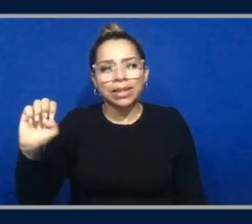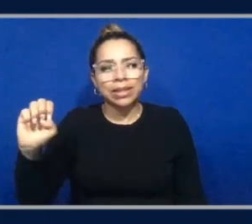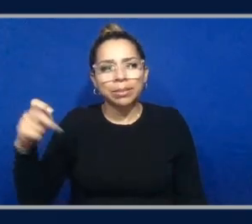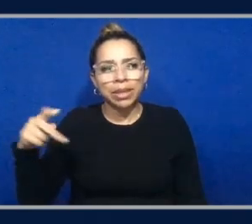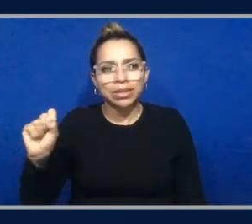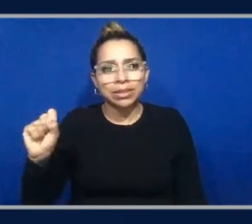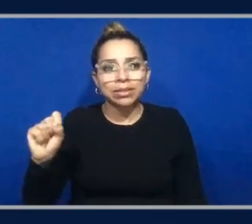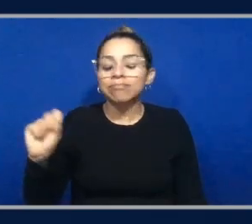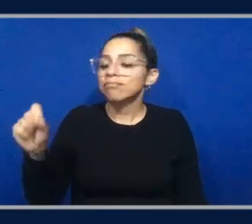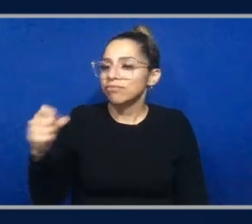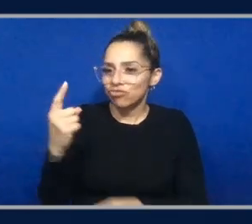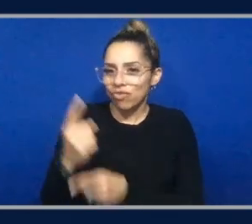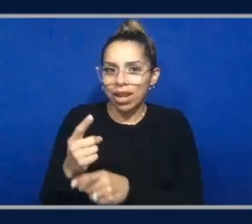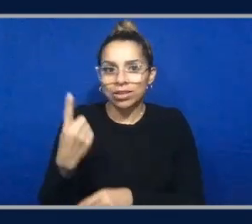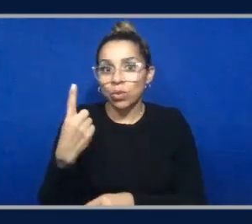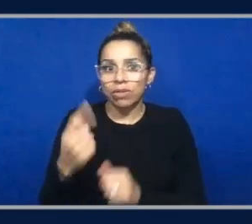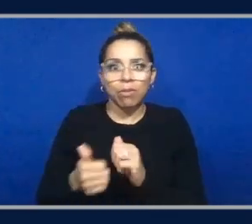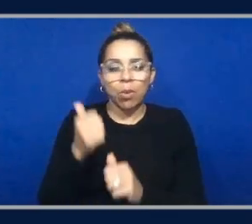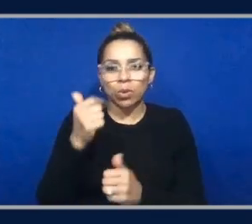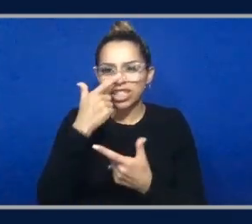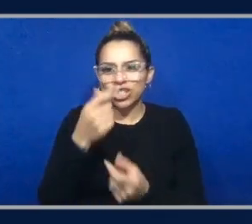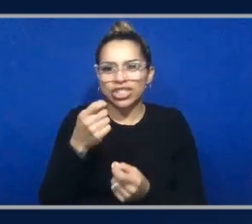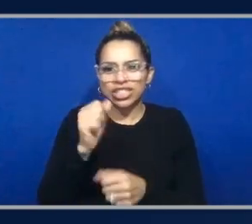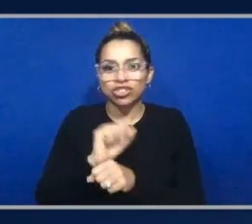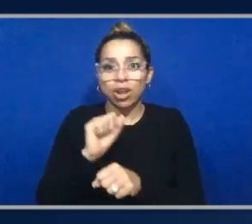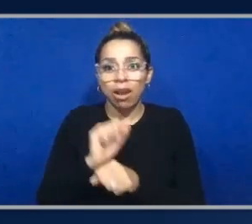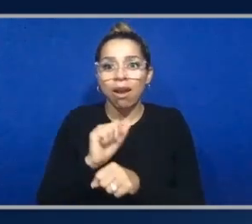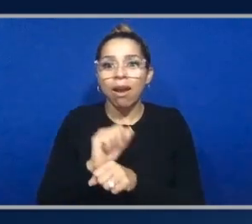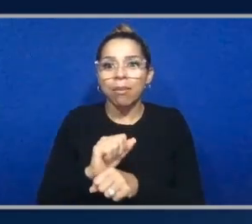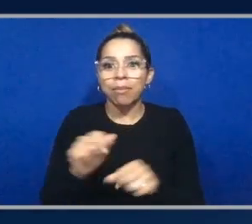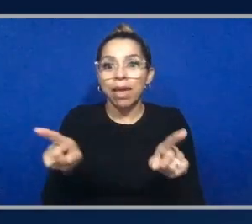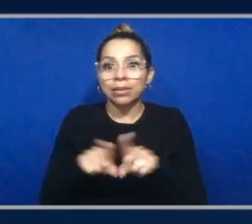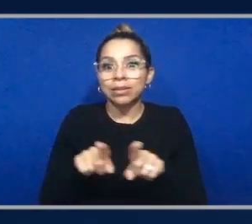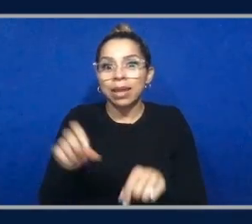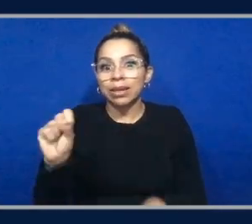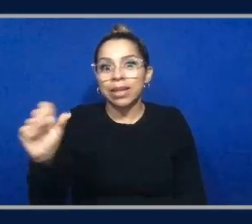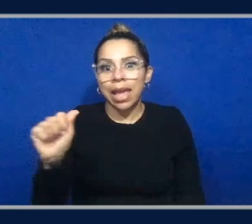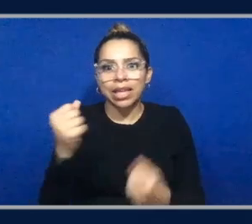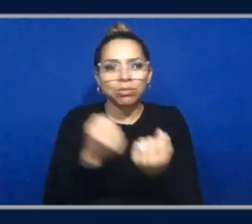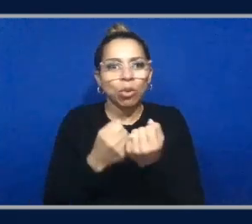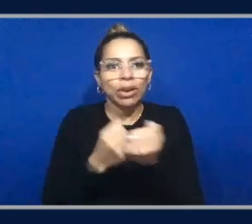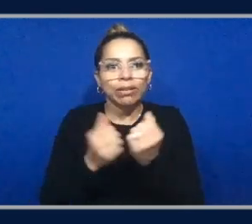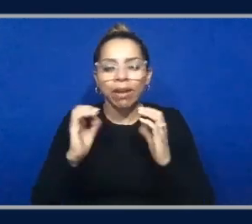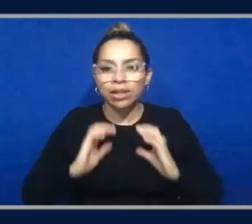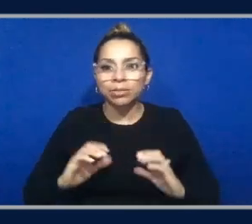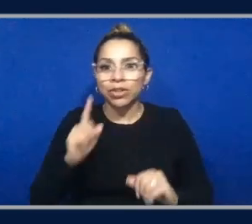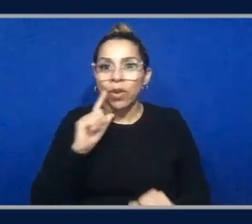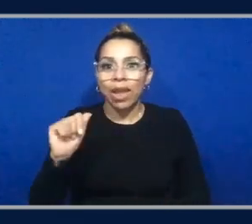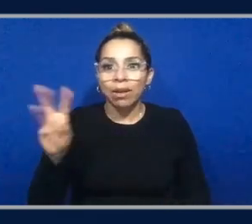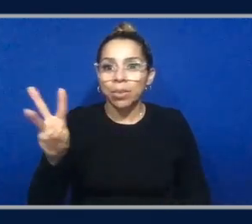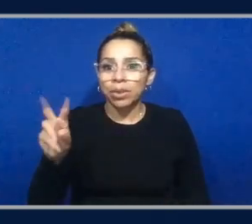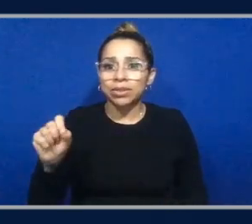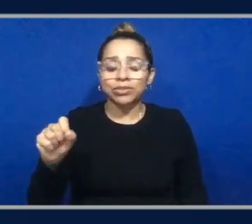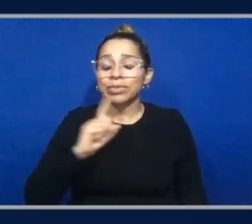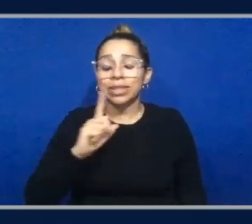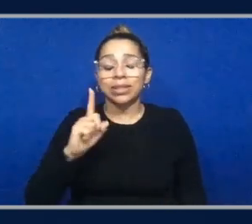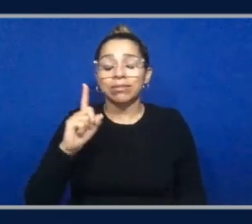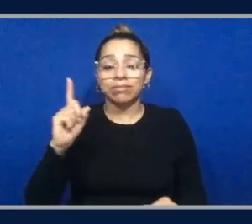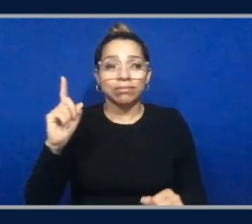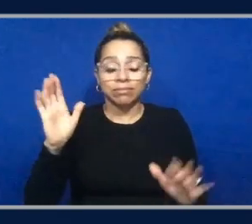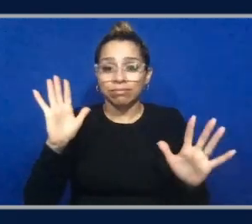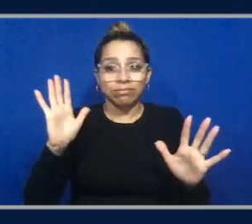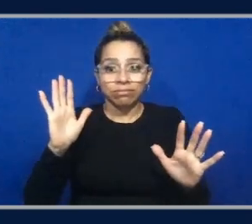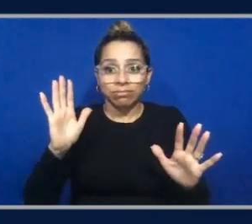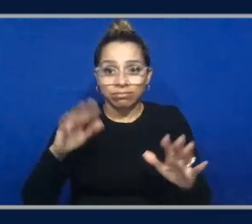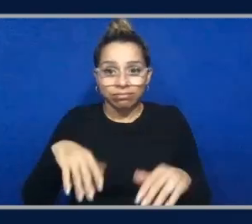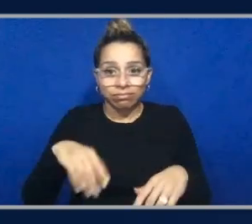interesting jobs, I think, for an SA, supporting Amazon as a customer on AWS. Just a mind-blowing customer operating at scale that no one else